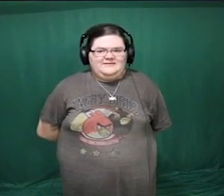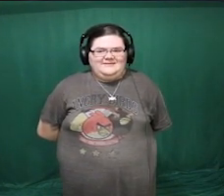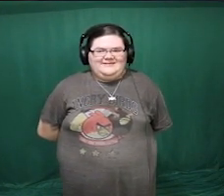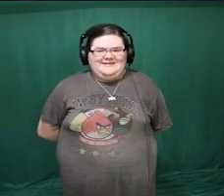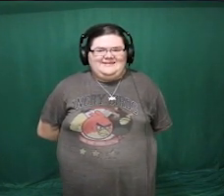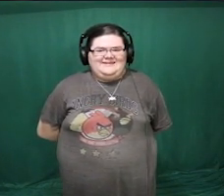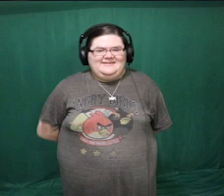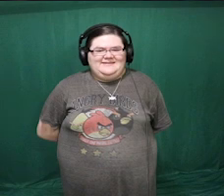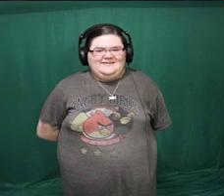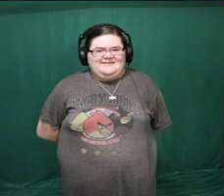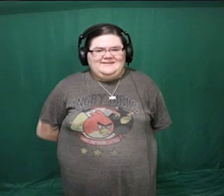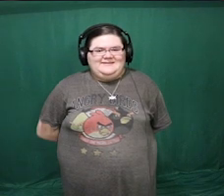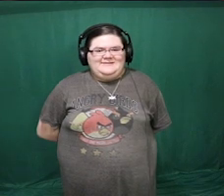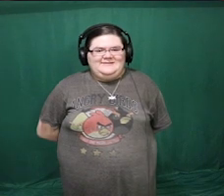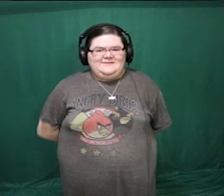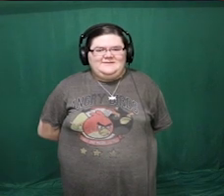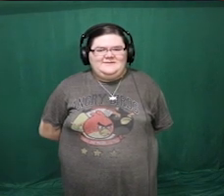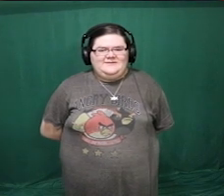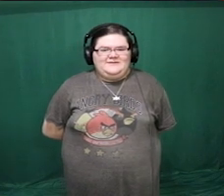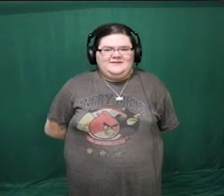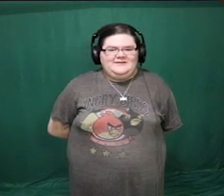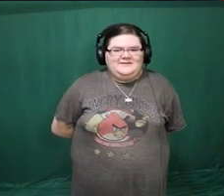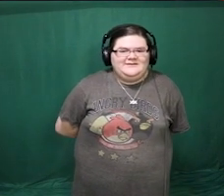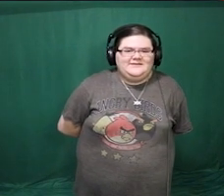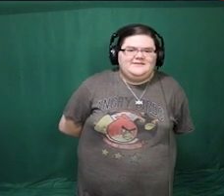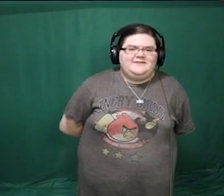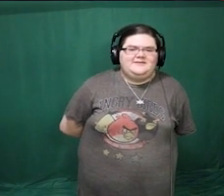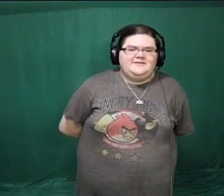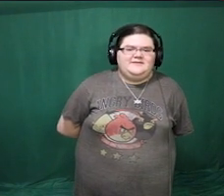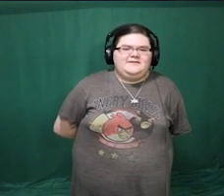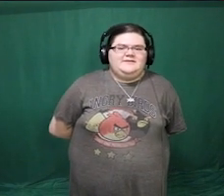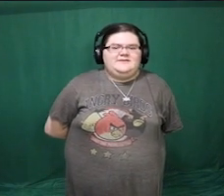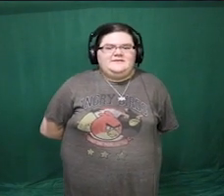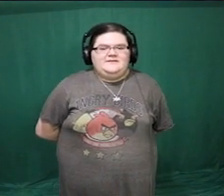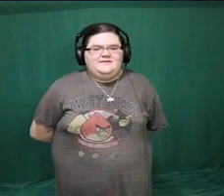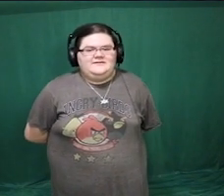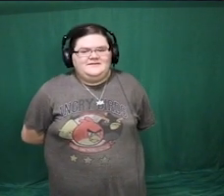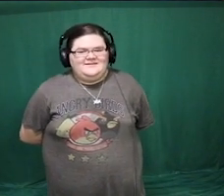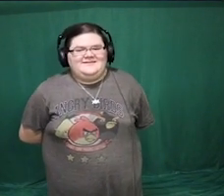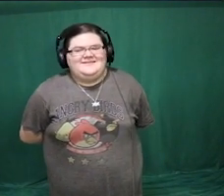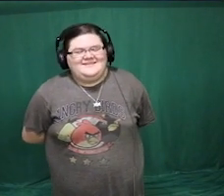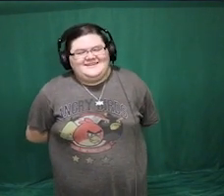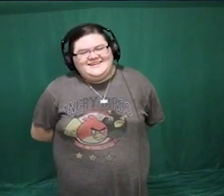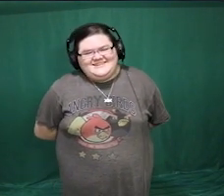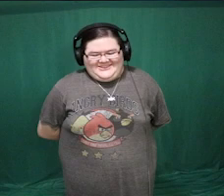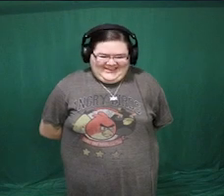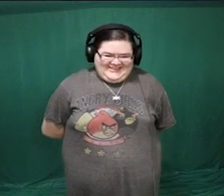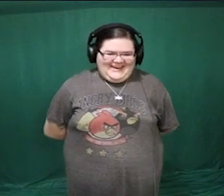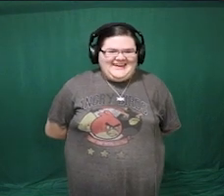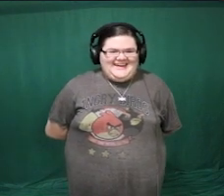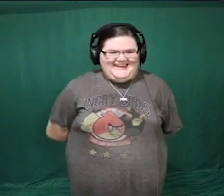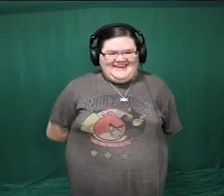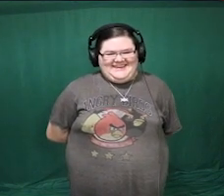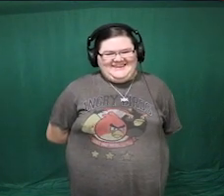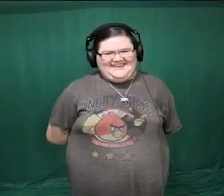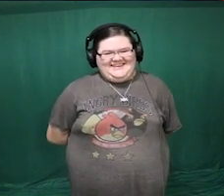fuming. Bro, I pressed it. I want to die!